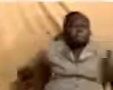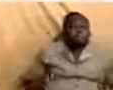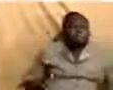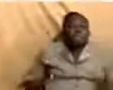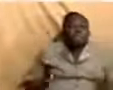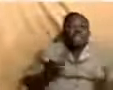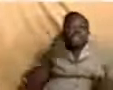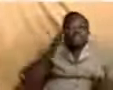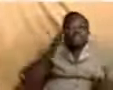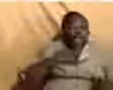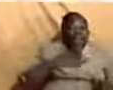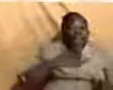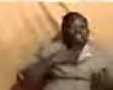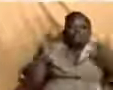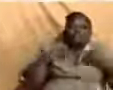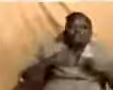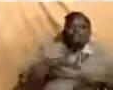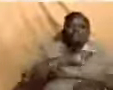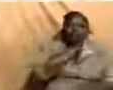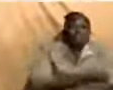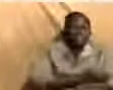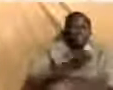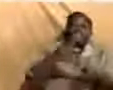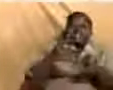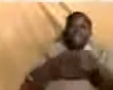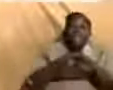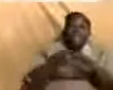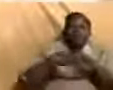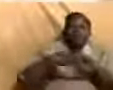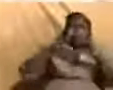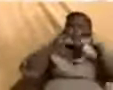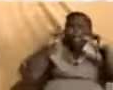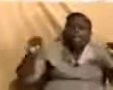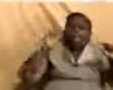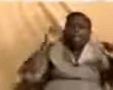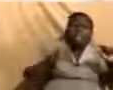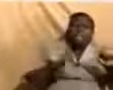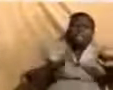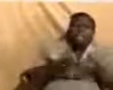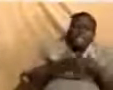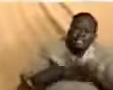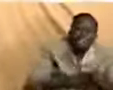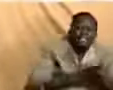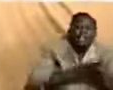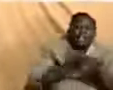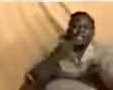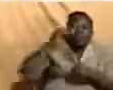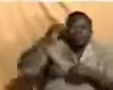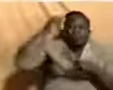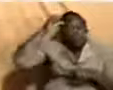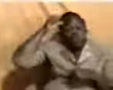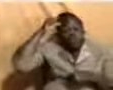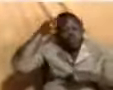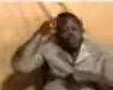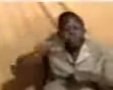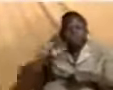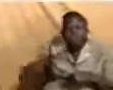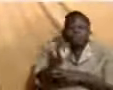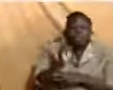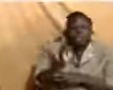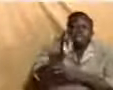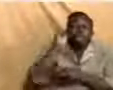the people, are boss, then our word should rule and prevail. And if we put qualifiers in judicial immunity,